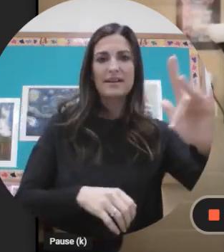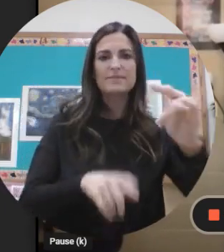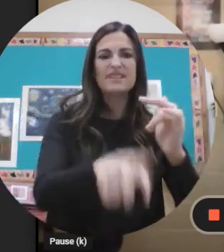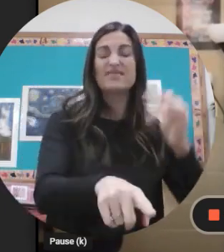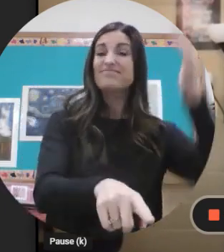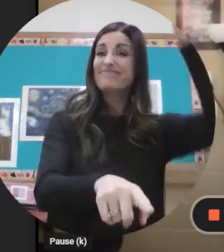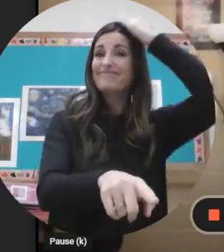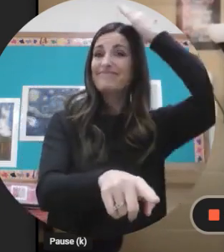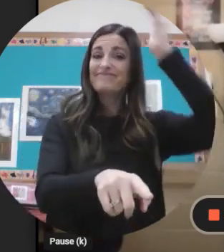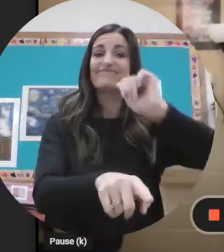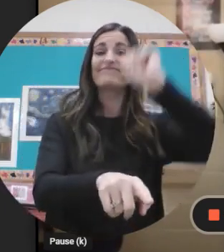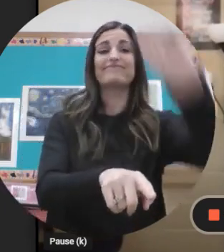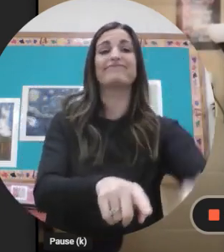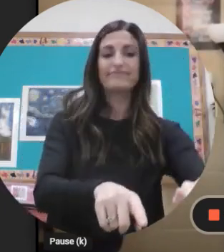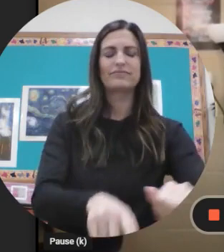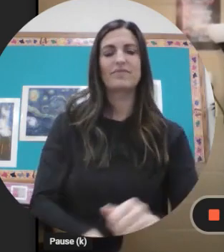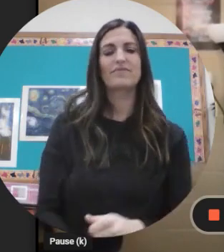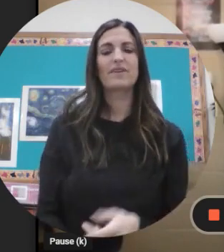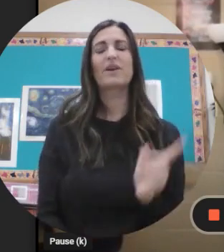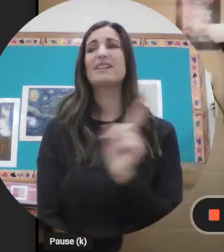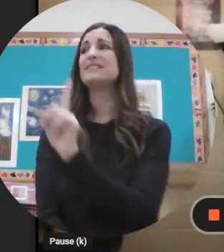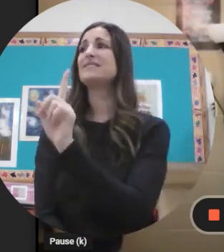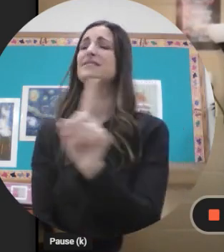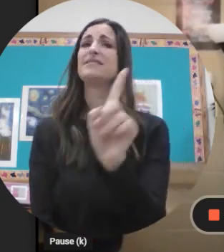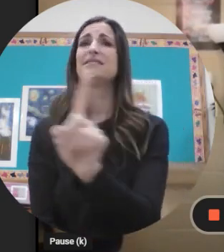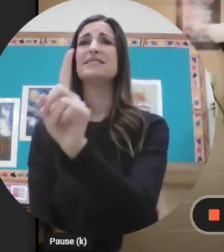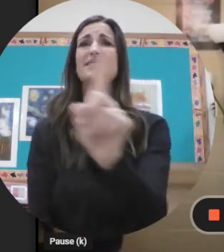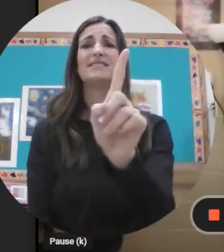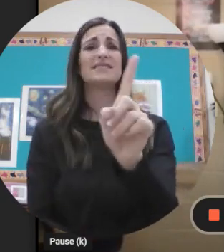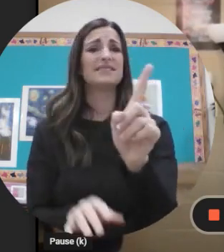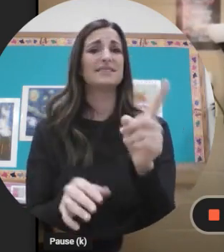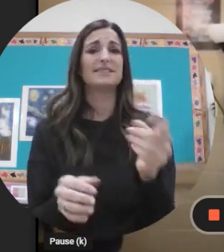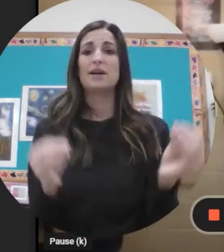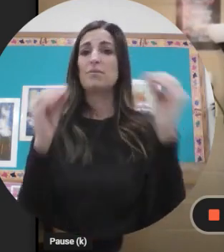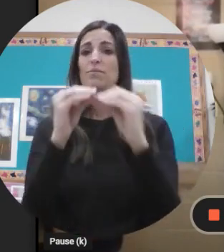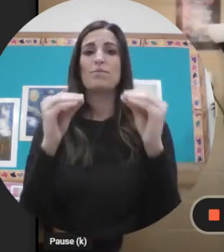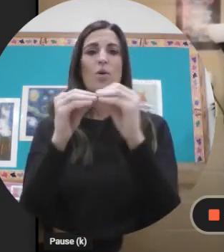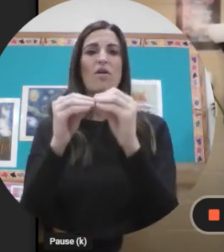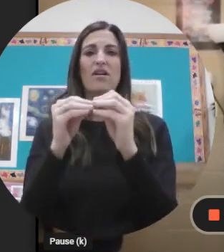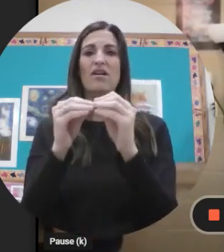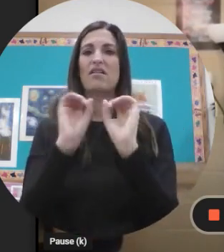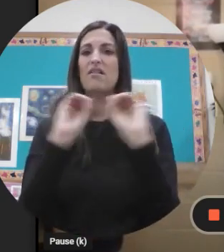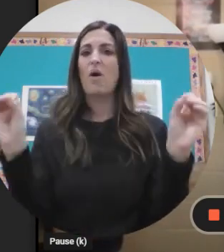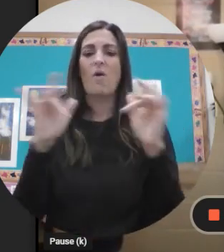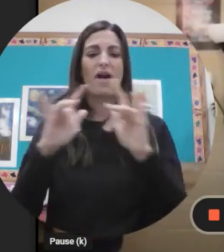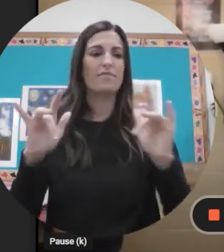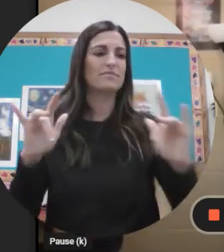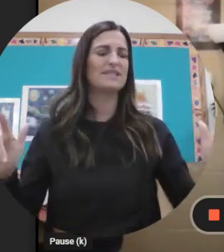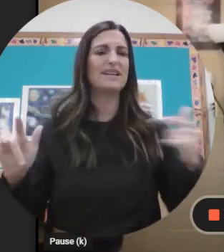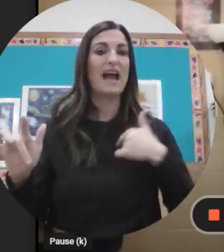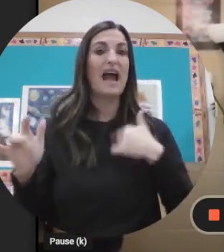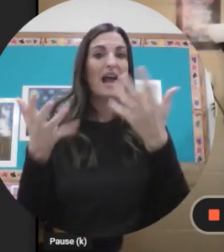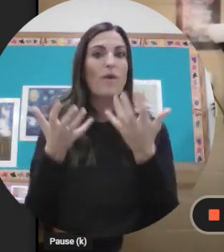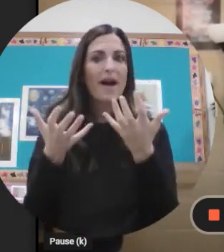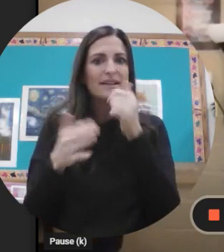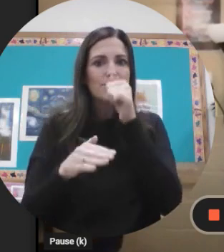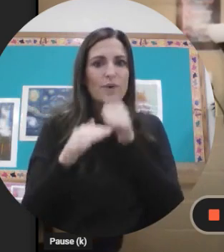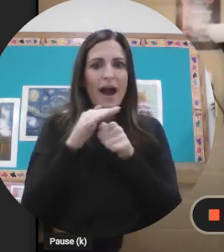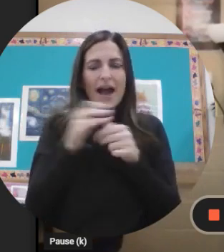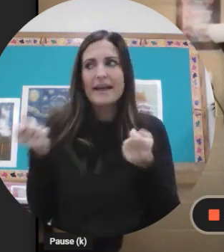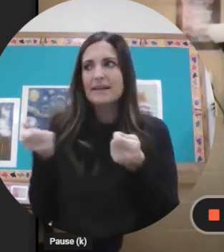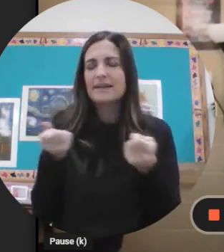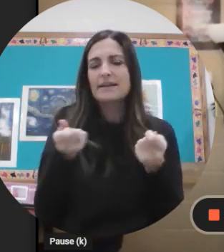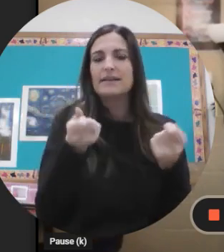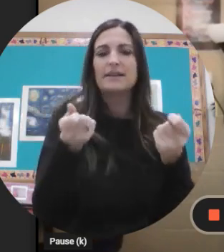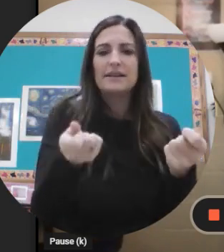it. The longer I walked around, the more the seats were filling up. I wanted to hide my tray somewhere and sneak back to the classroom where I had